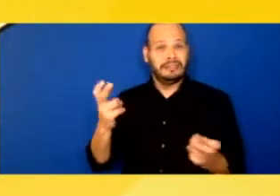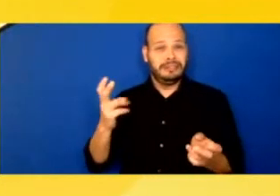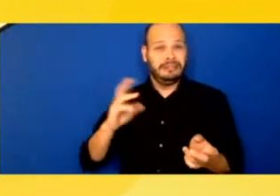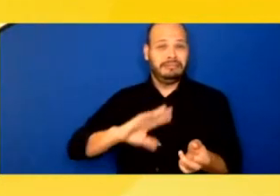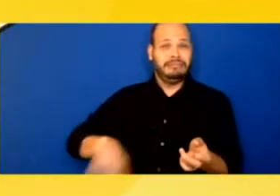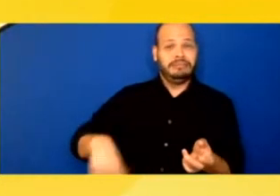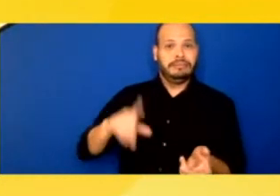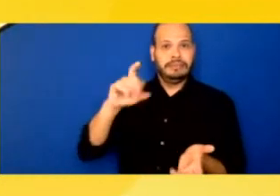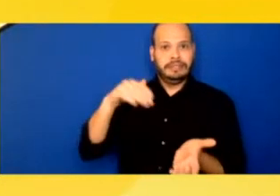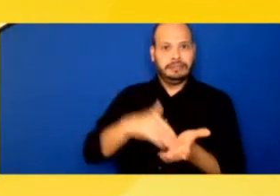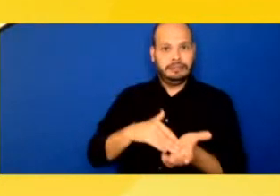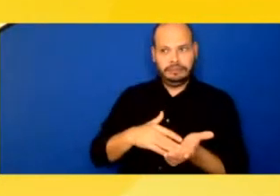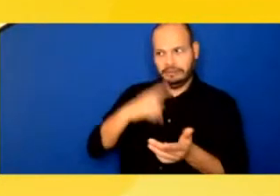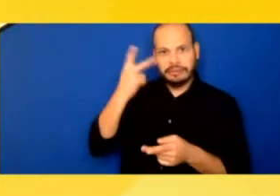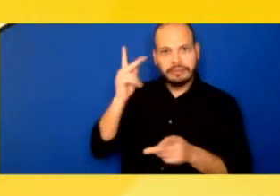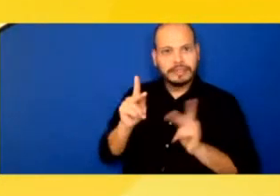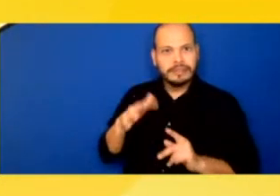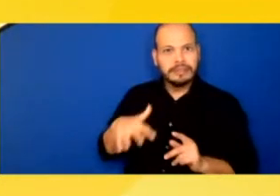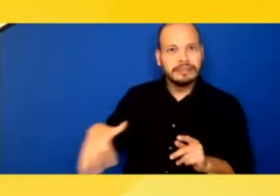he won by